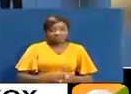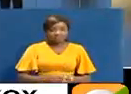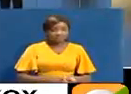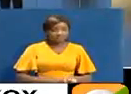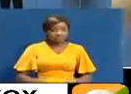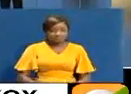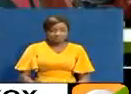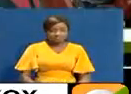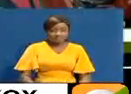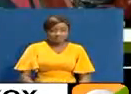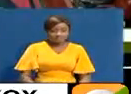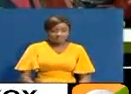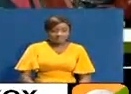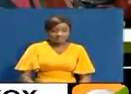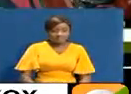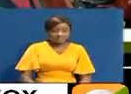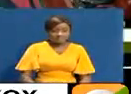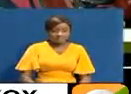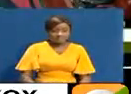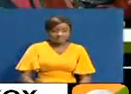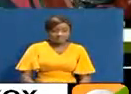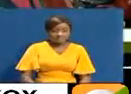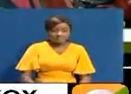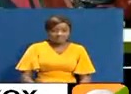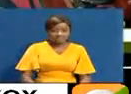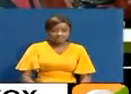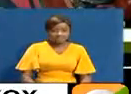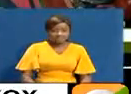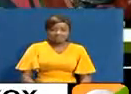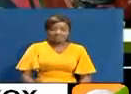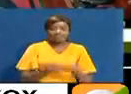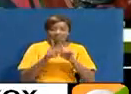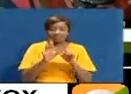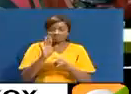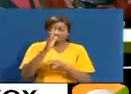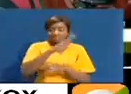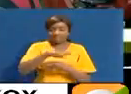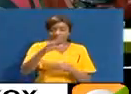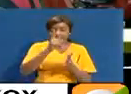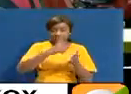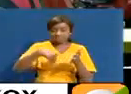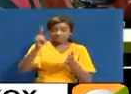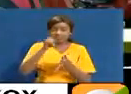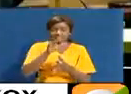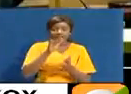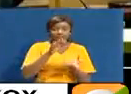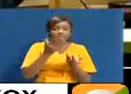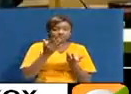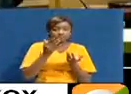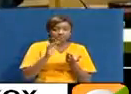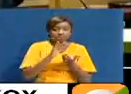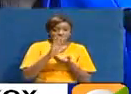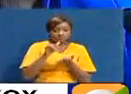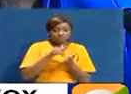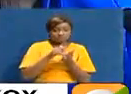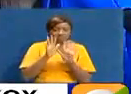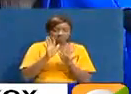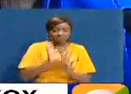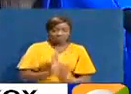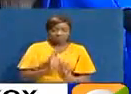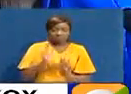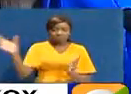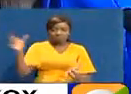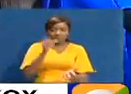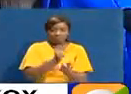before taking up a government appointment. But be that as it may, the parliamentary approval is central to the appointment